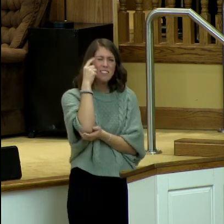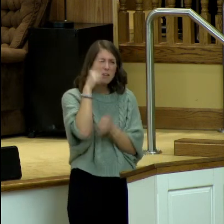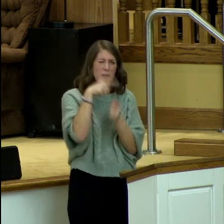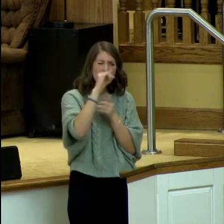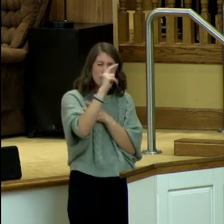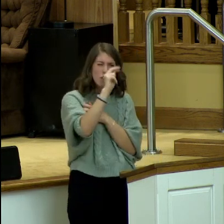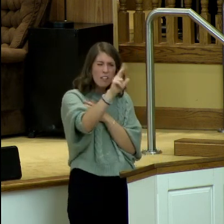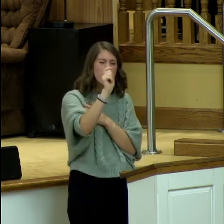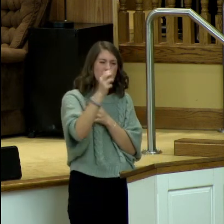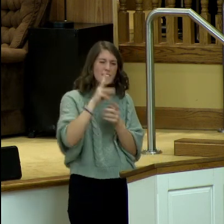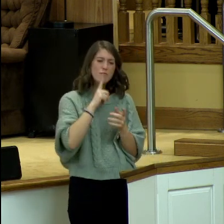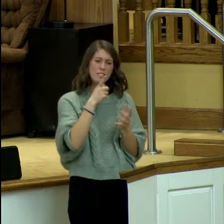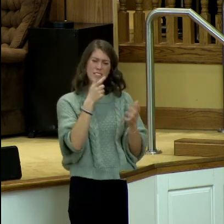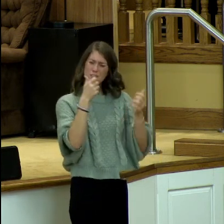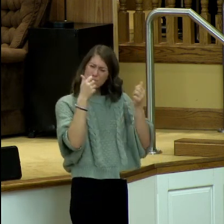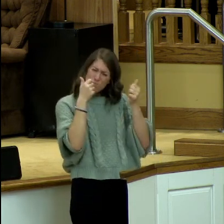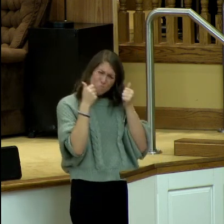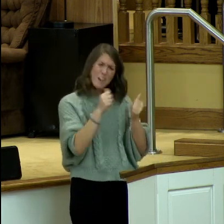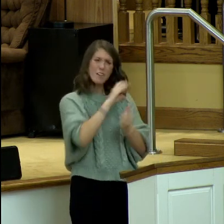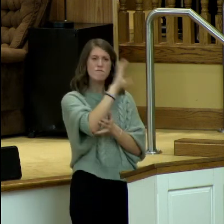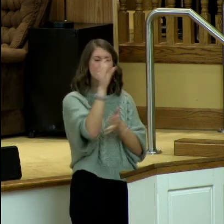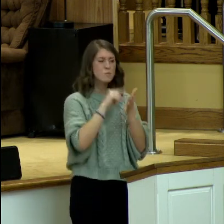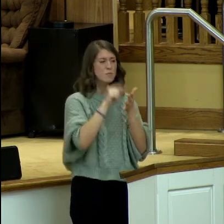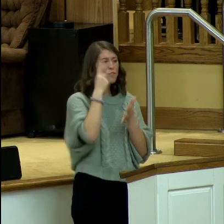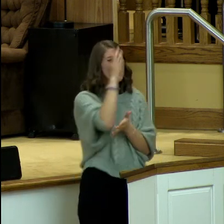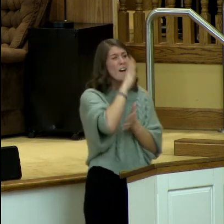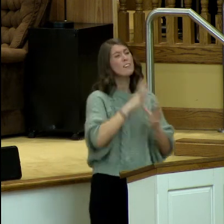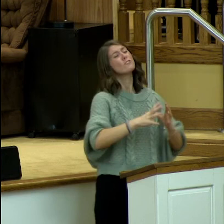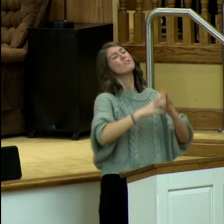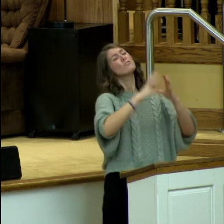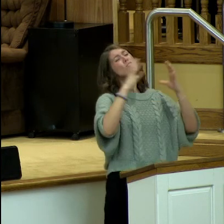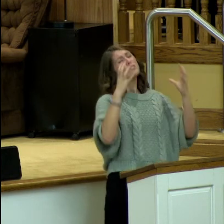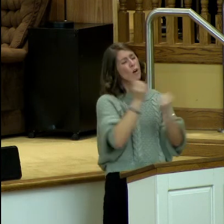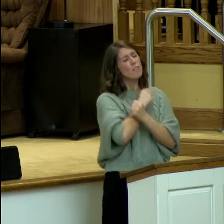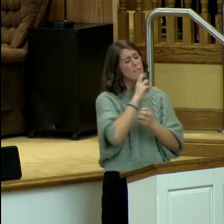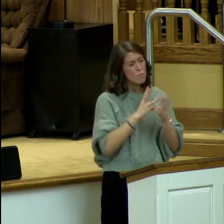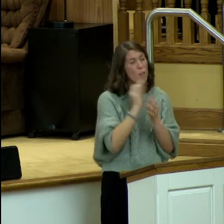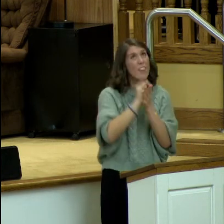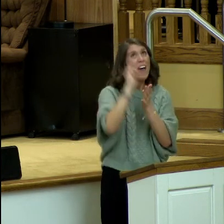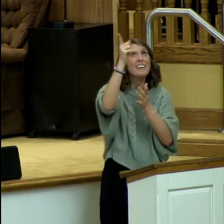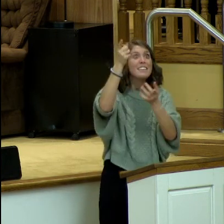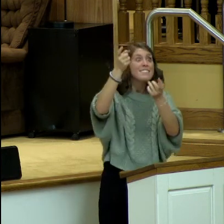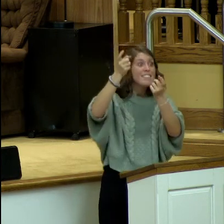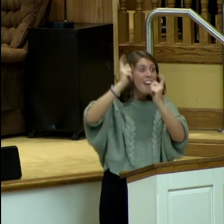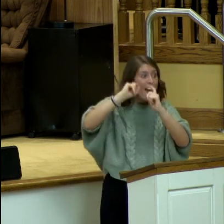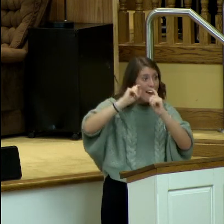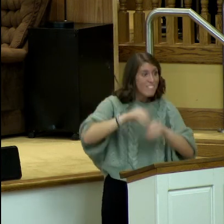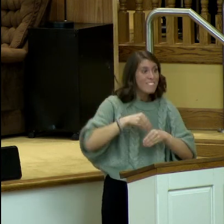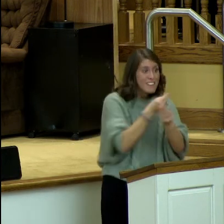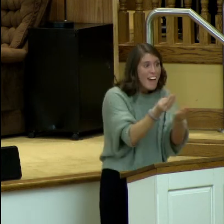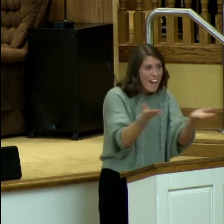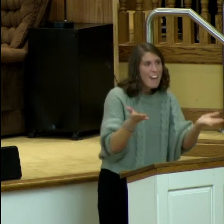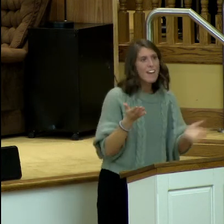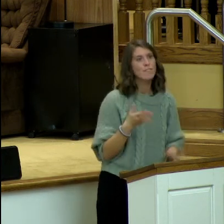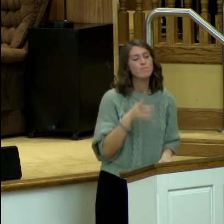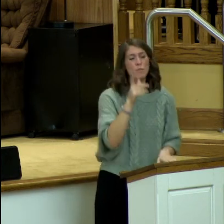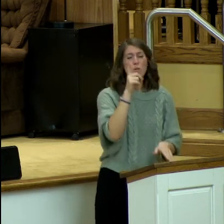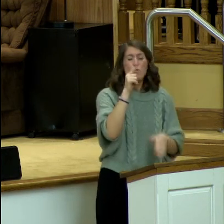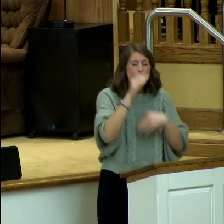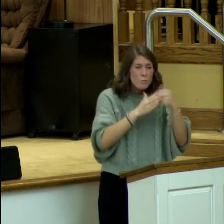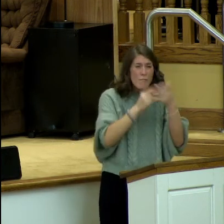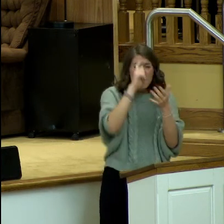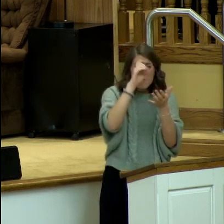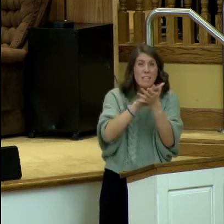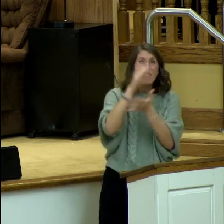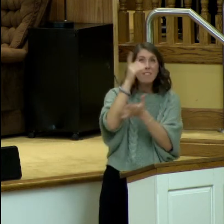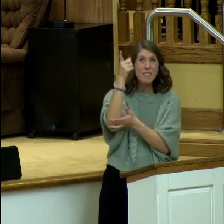John 3:16 is a great Christmas verse. For God so loved the world that he gave. Gave his only begotten Son, that whosoever believes in him should not